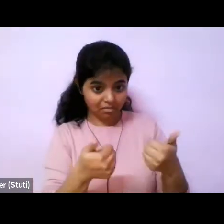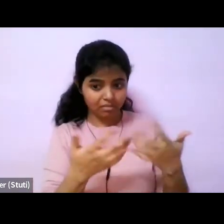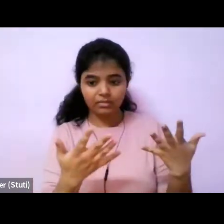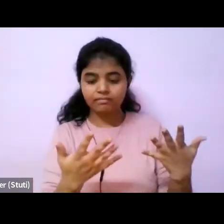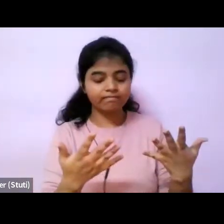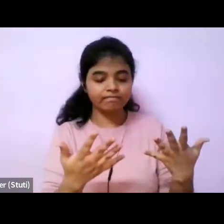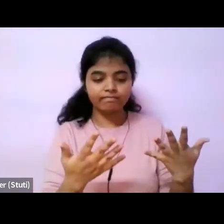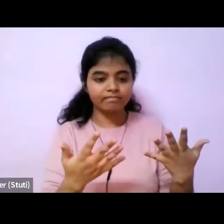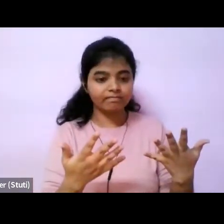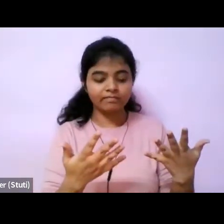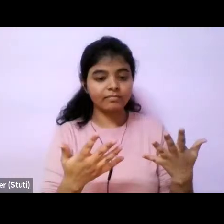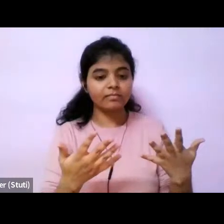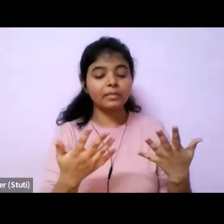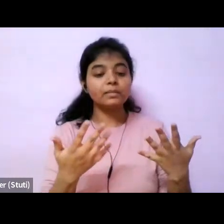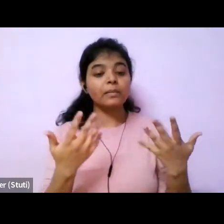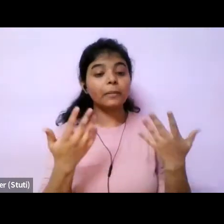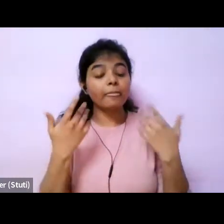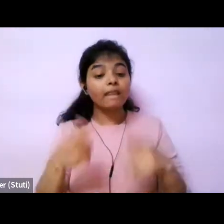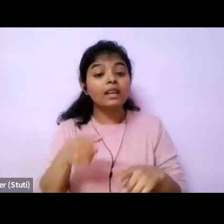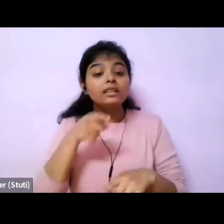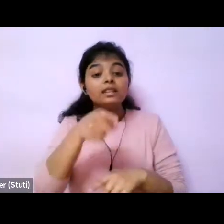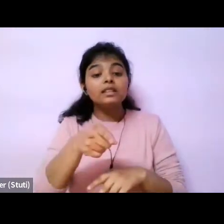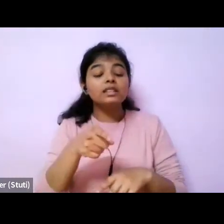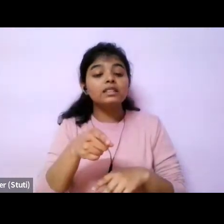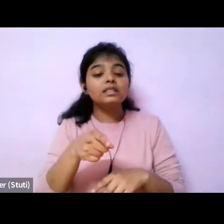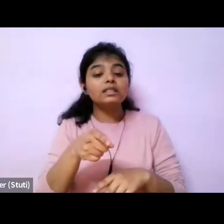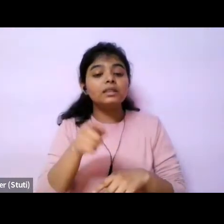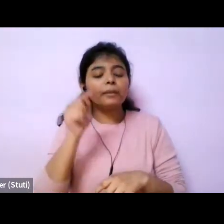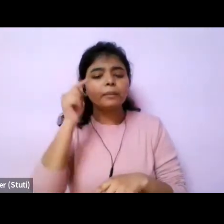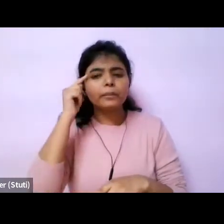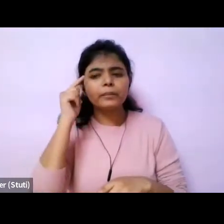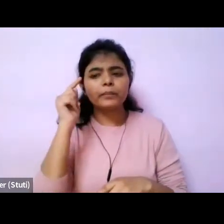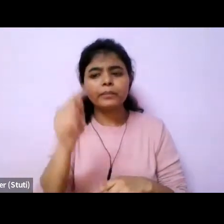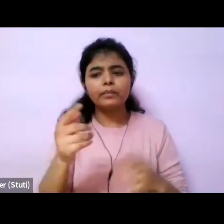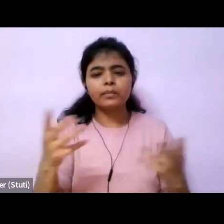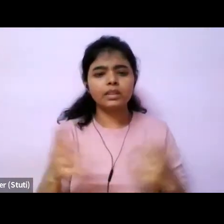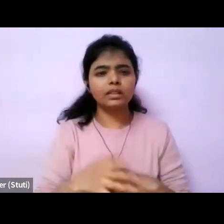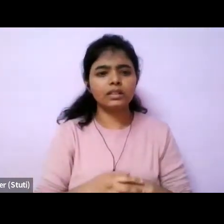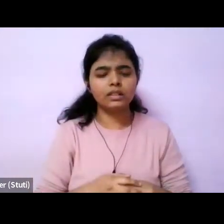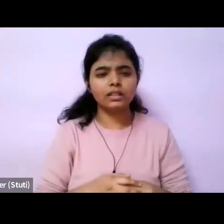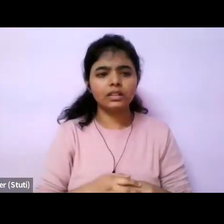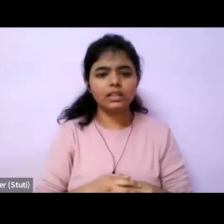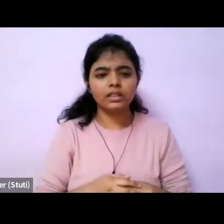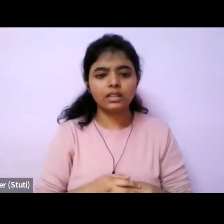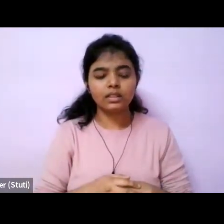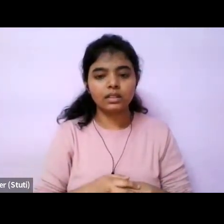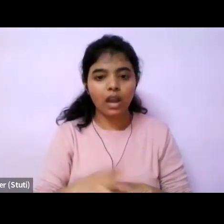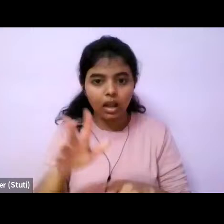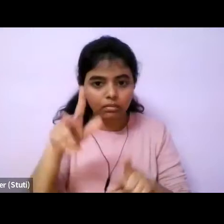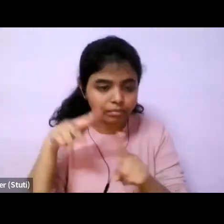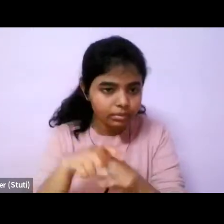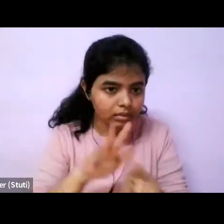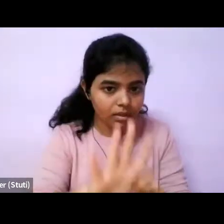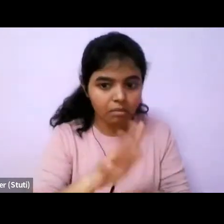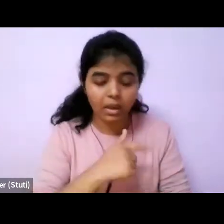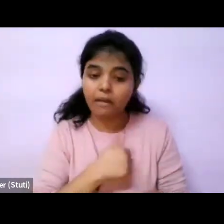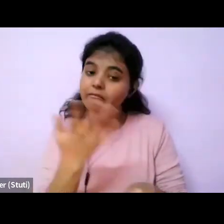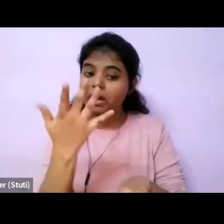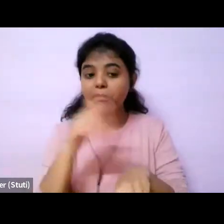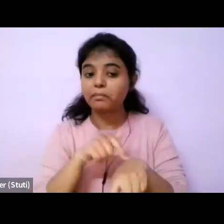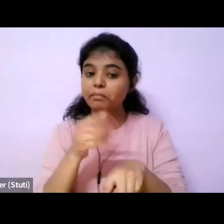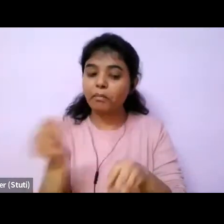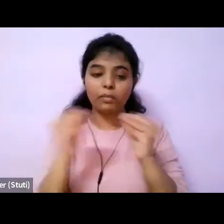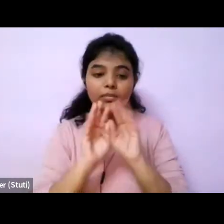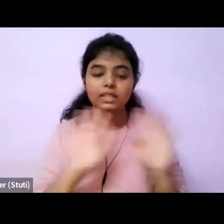fact, an entire chapter of the narrative is dedicated. Yes. Hi, disruption alert. You have 5 more minutes left.